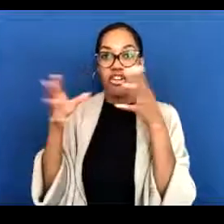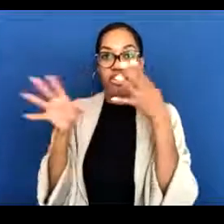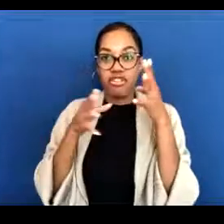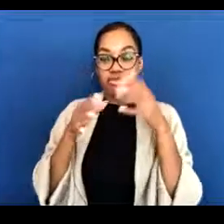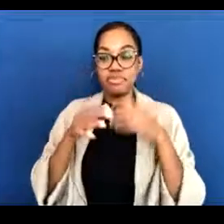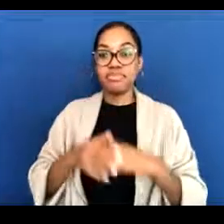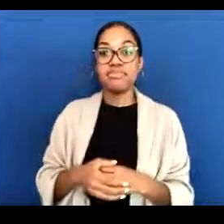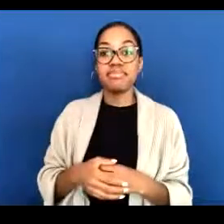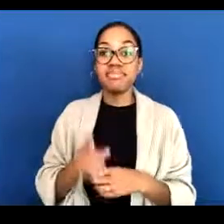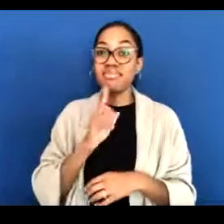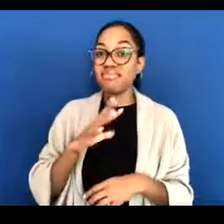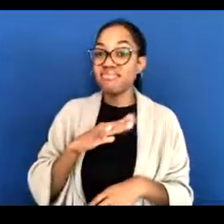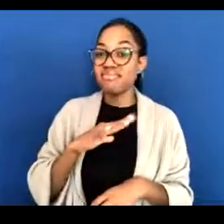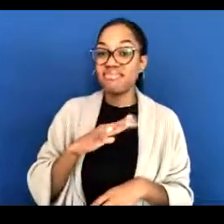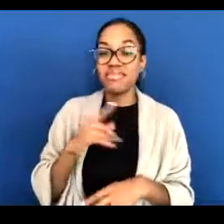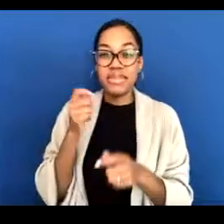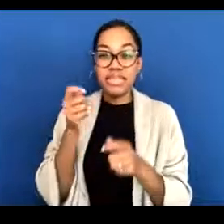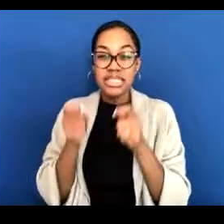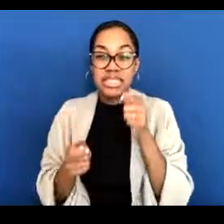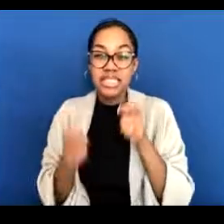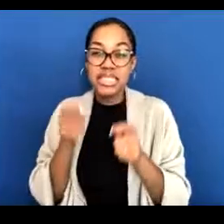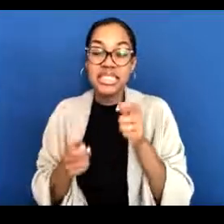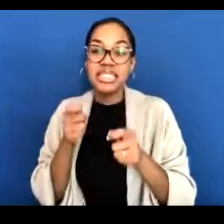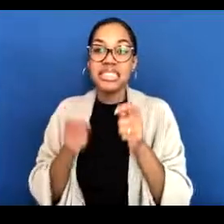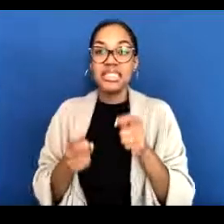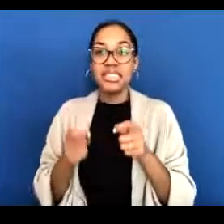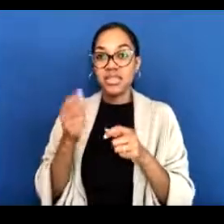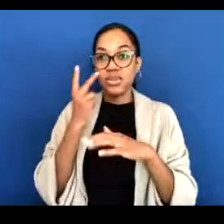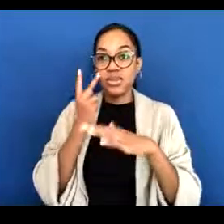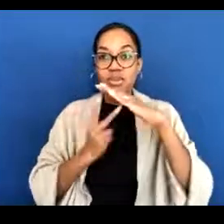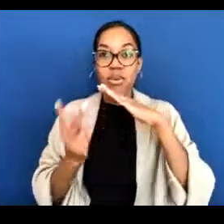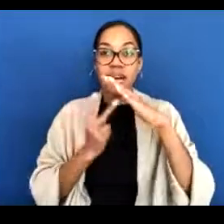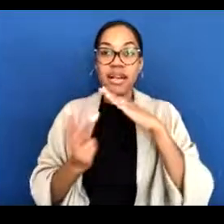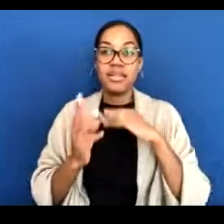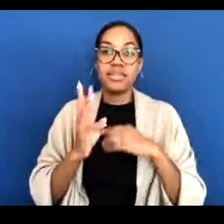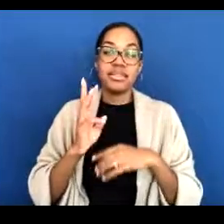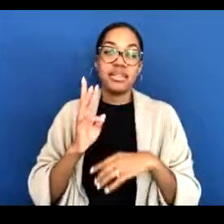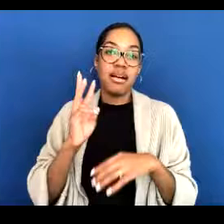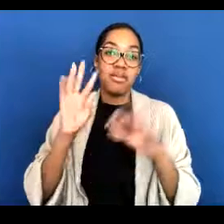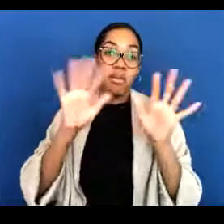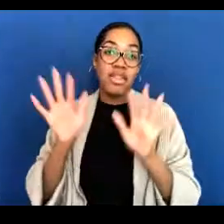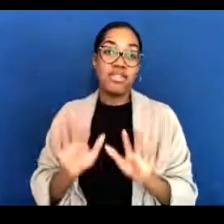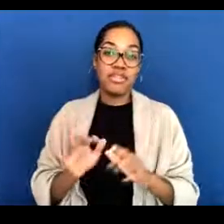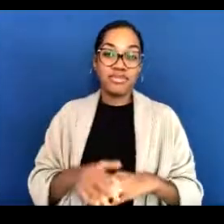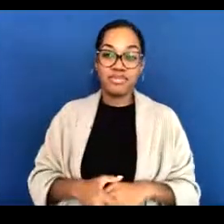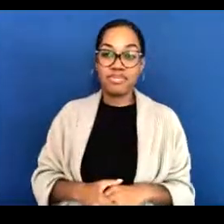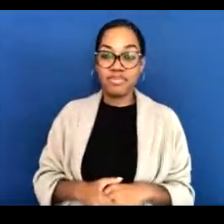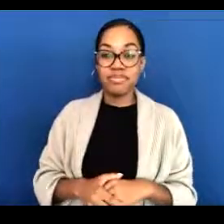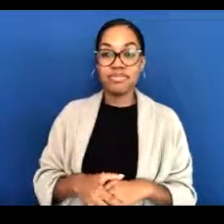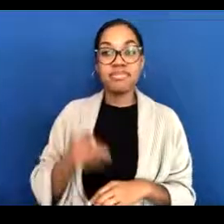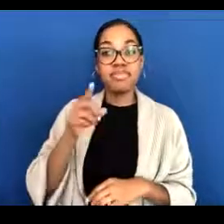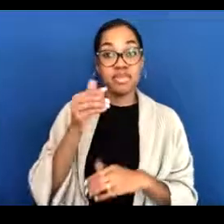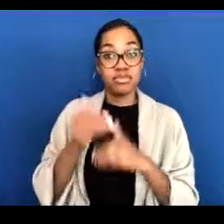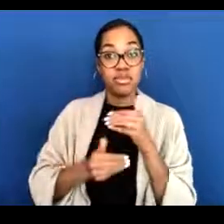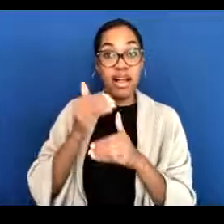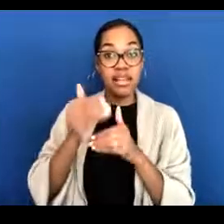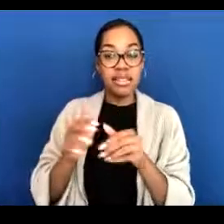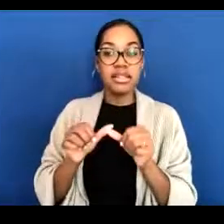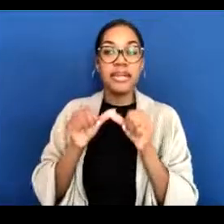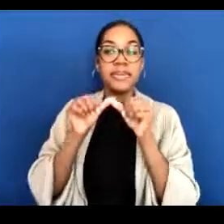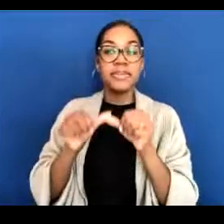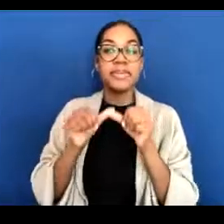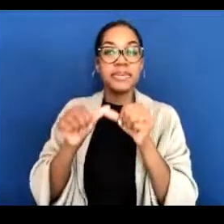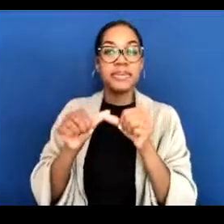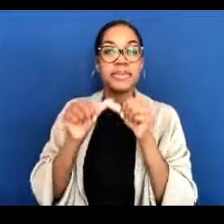intervening years, and it's one of our greatest tools now in weather forecasting. This process I just described repeats hundreds of times per